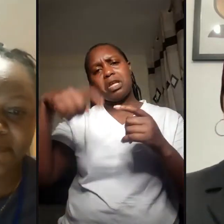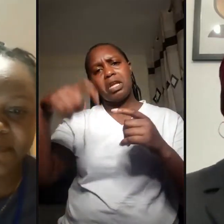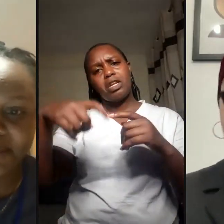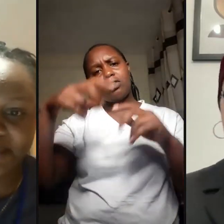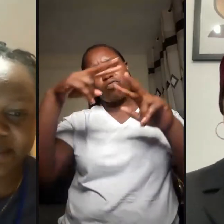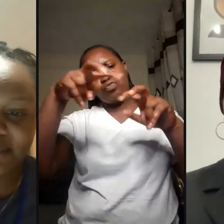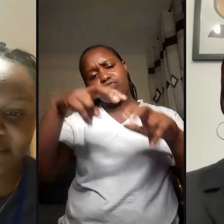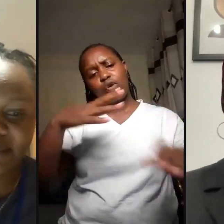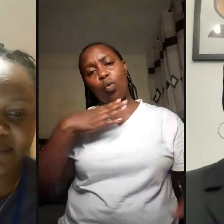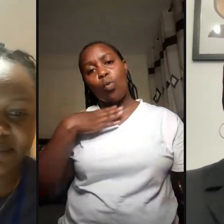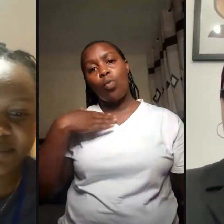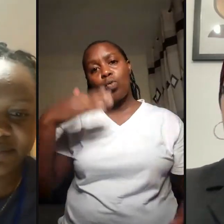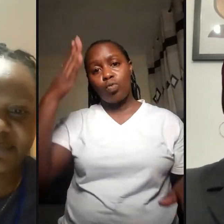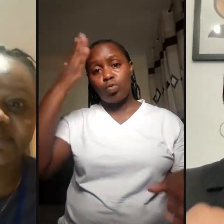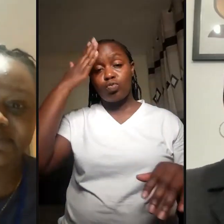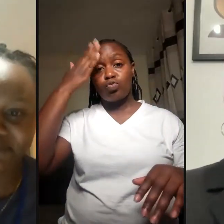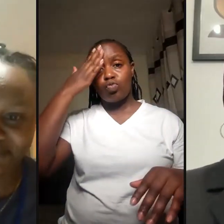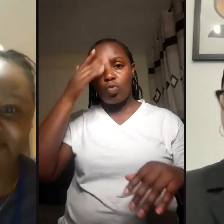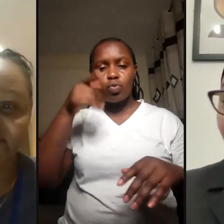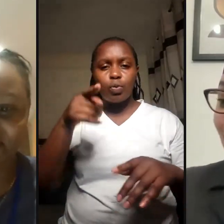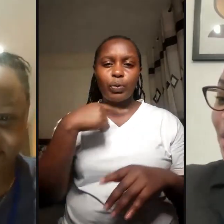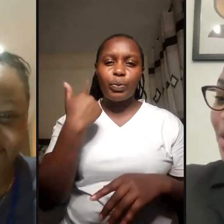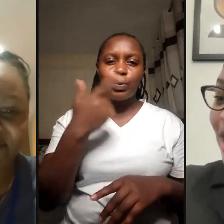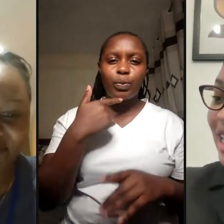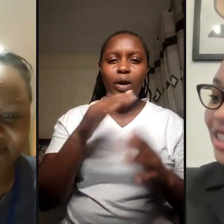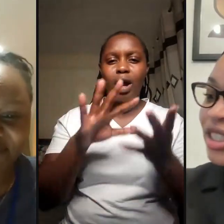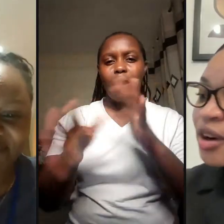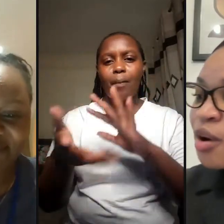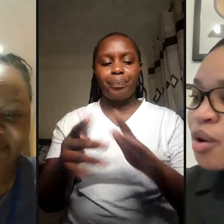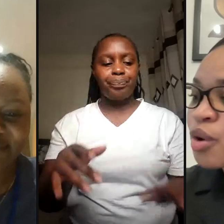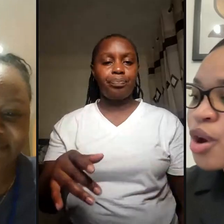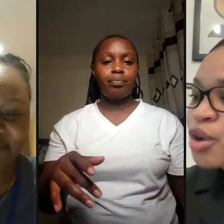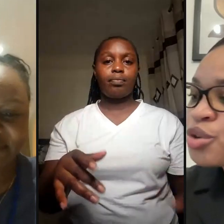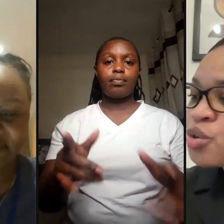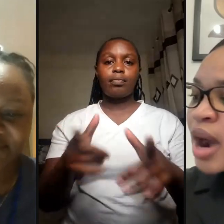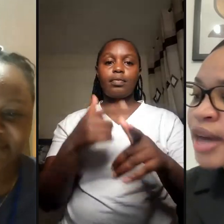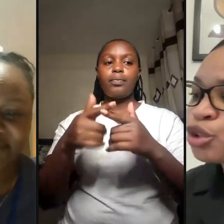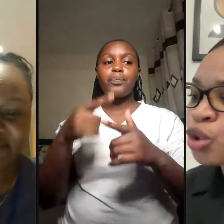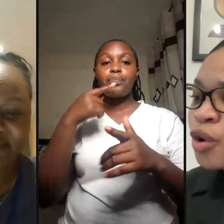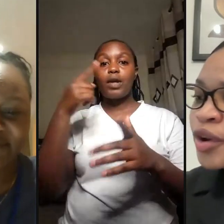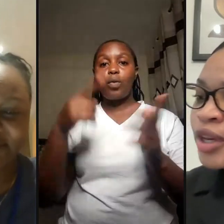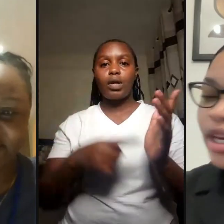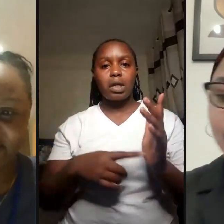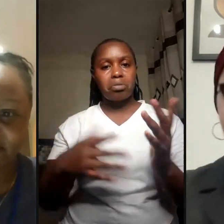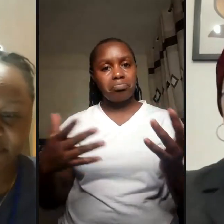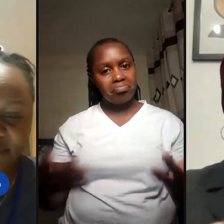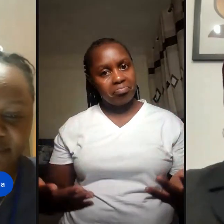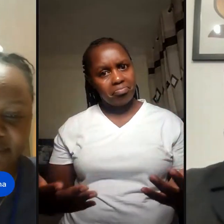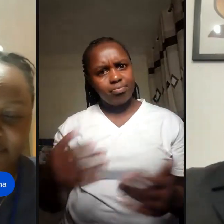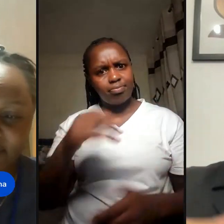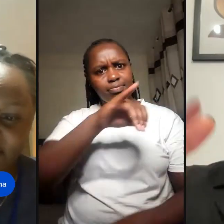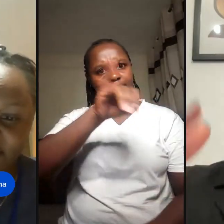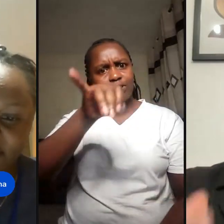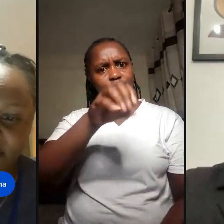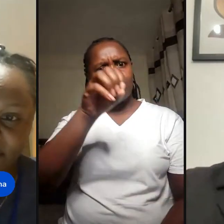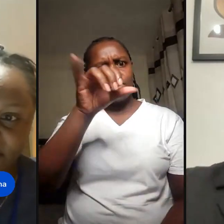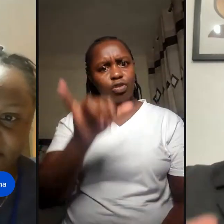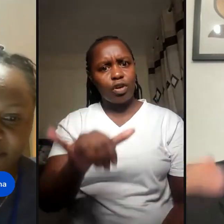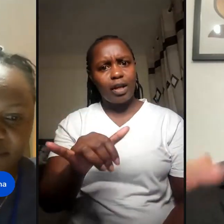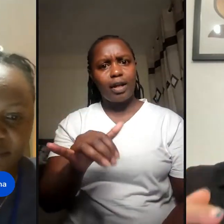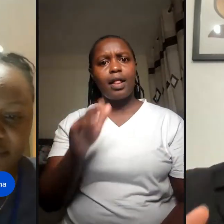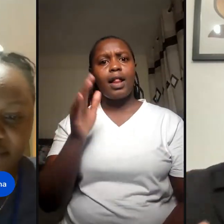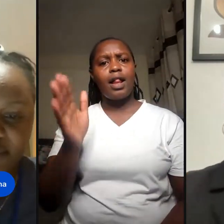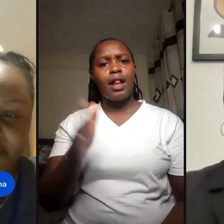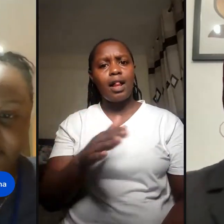all the time. That is what we do. And then we go ahead and check, you are Joy. Scroll, first scroll,